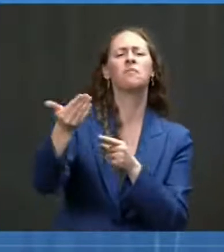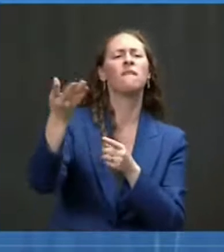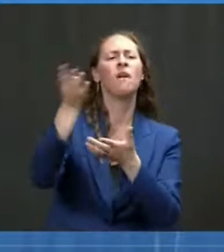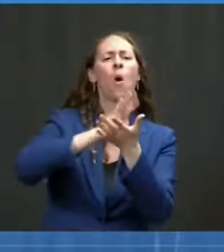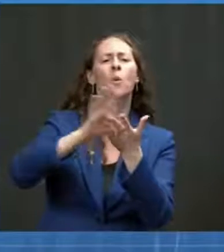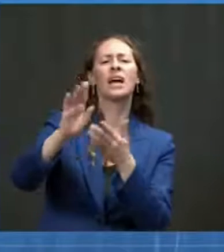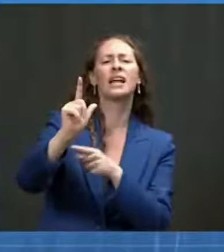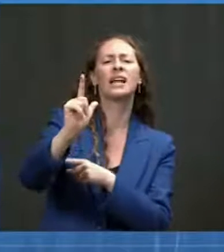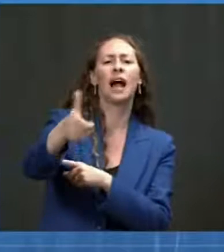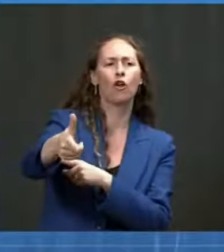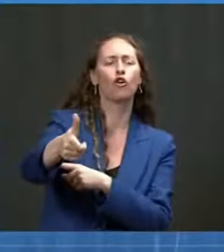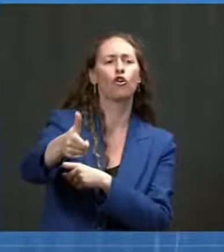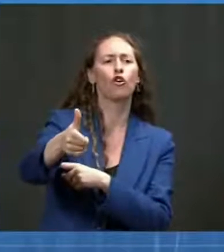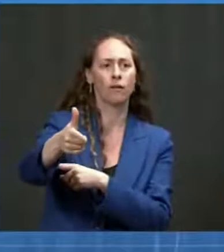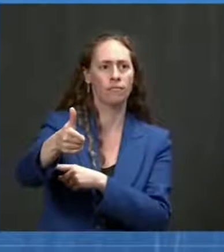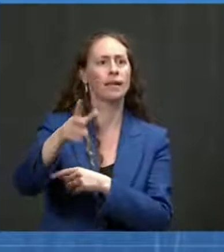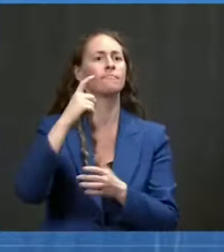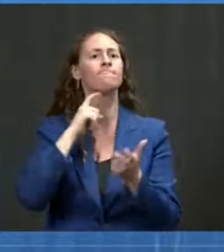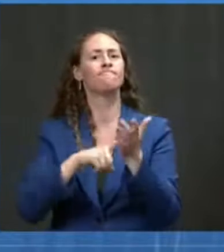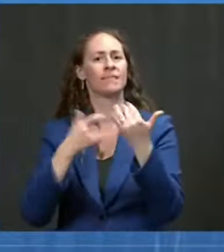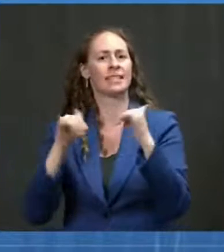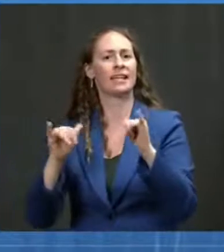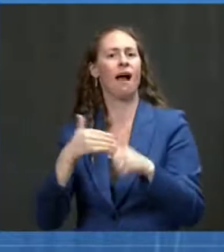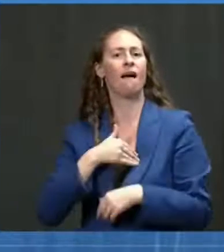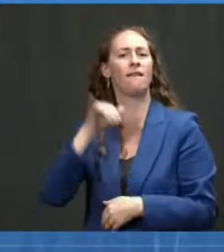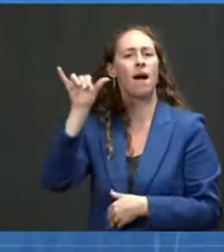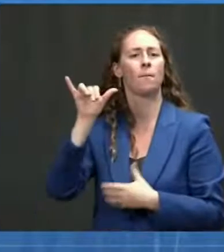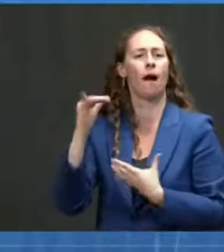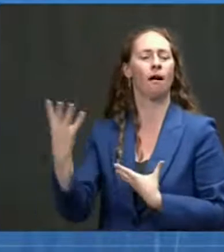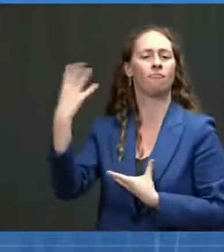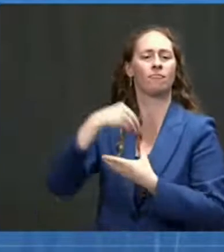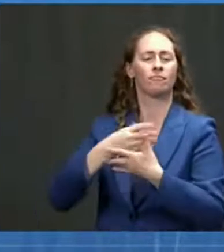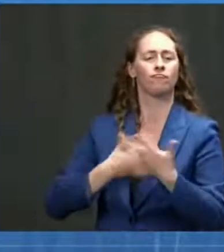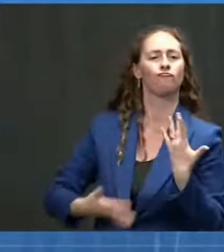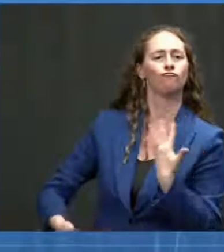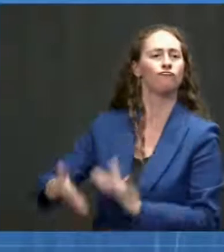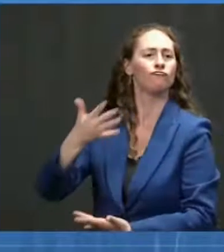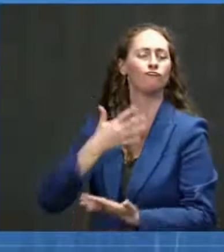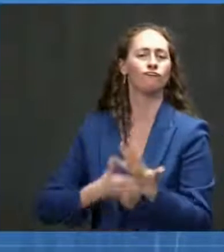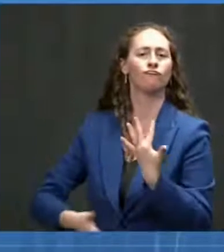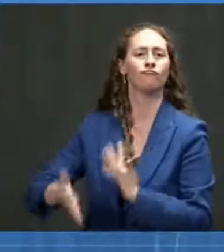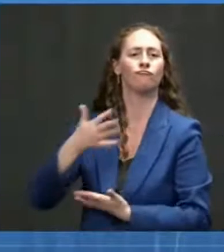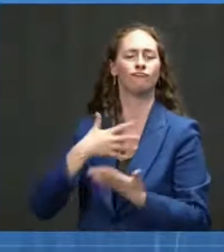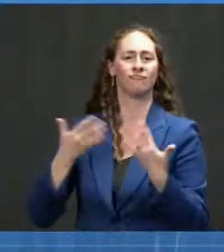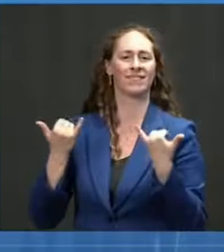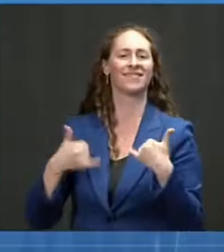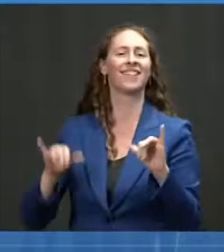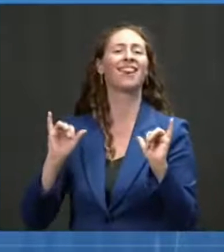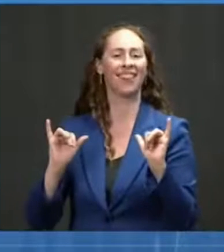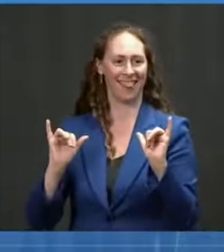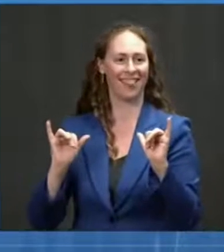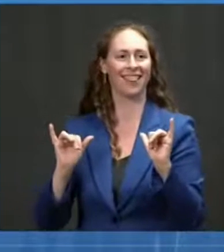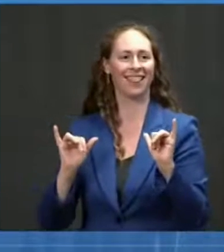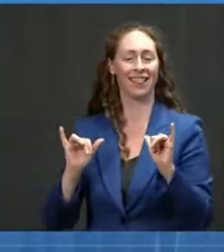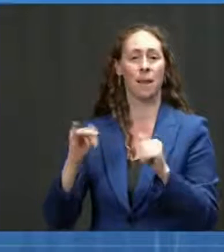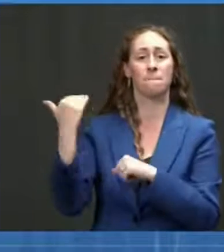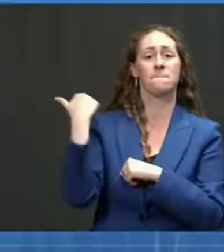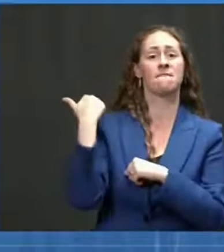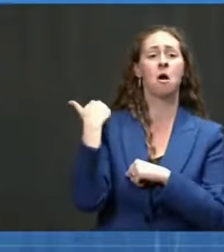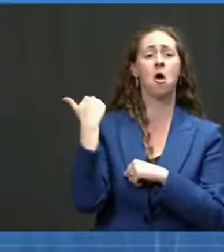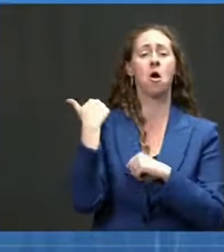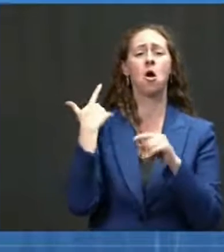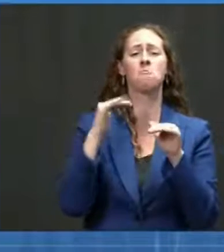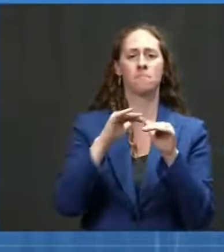neutralization titer of 1 to 100, which goes up from the vertical red line. That gives you an efficacy